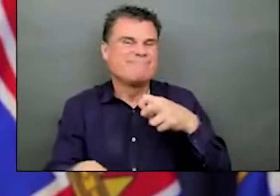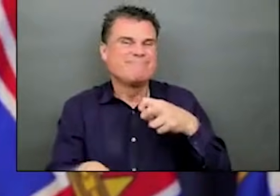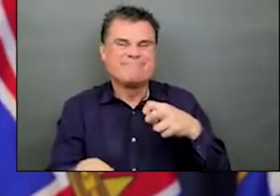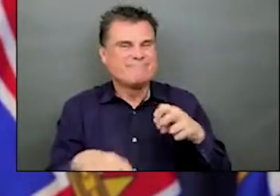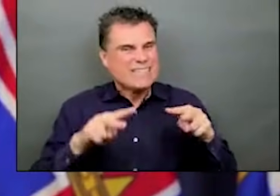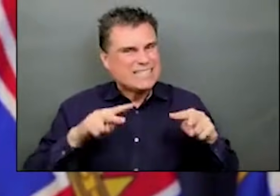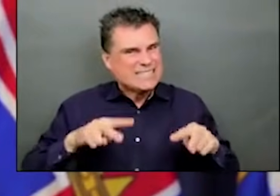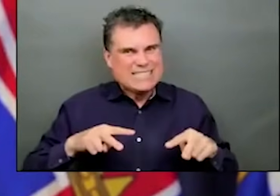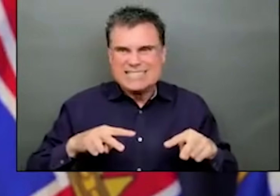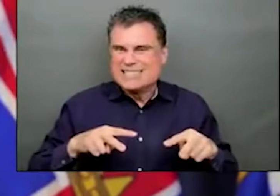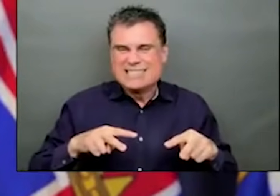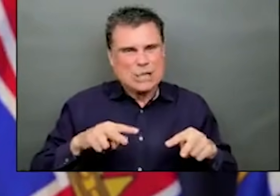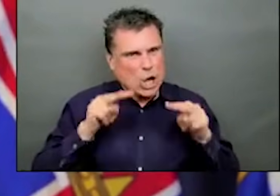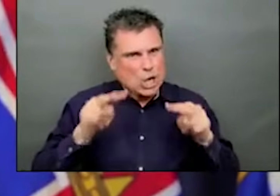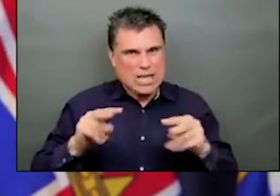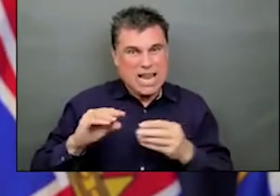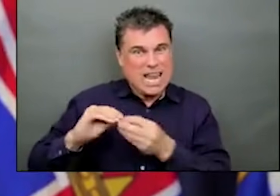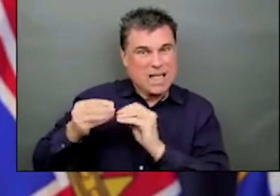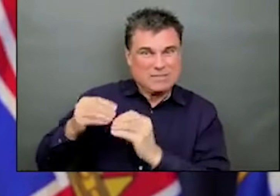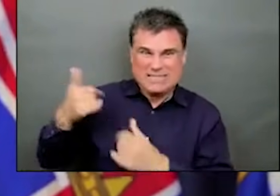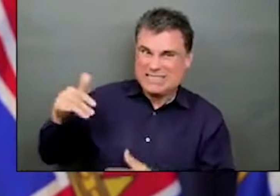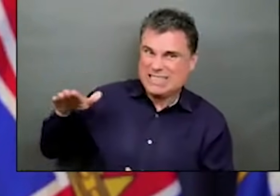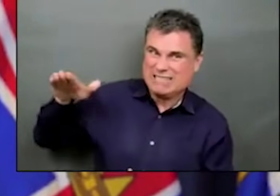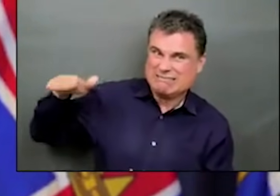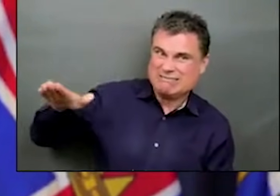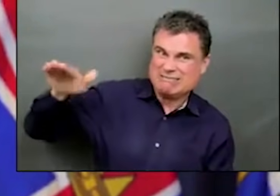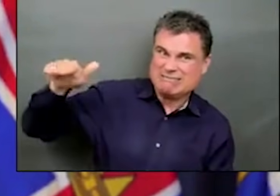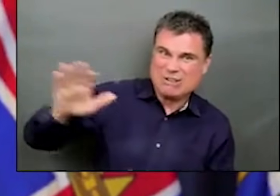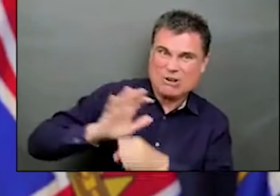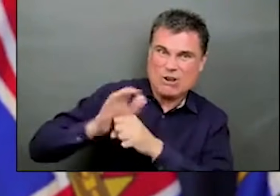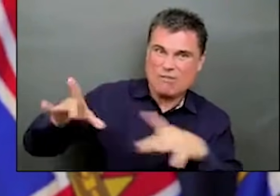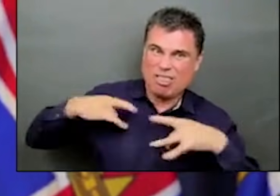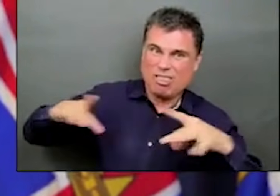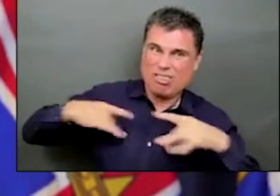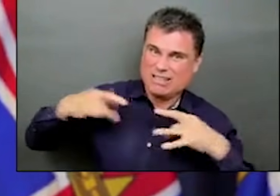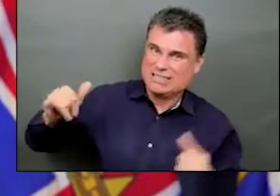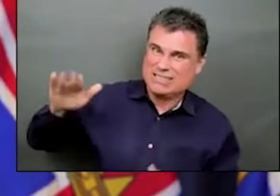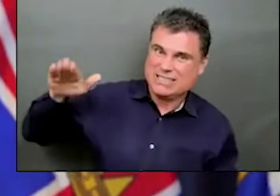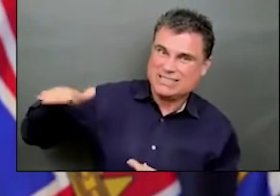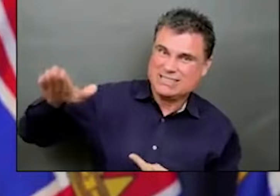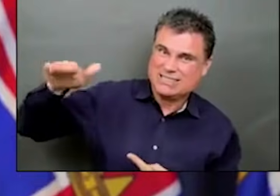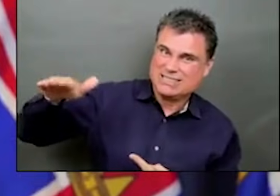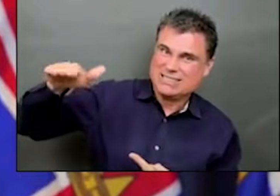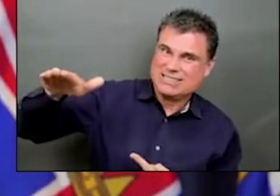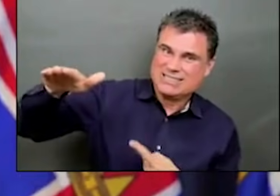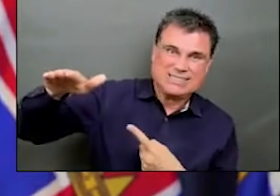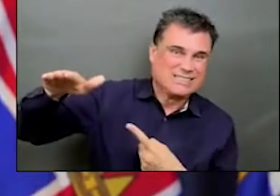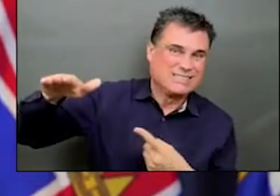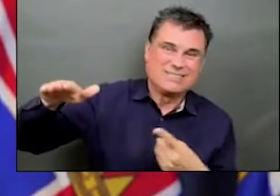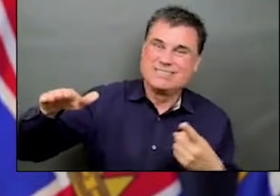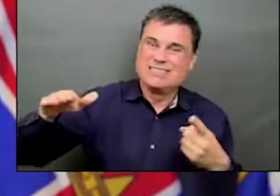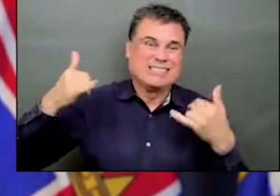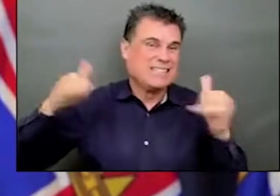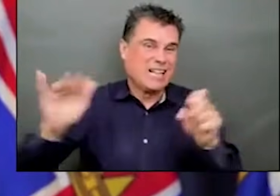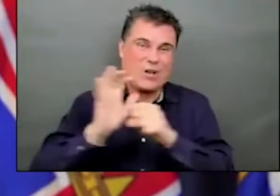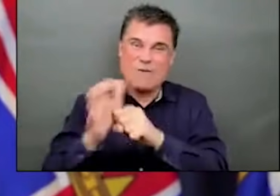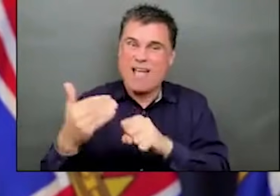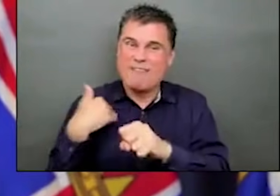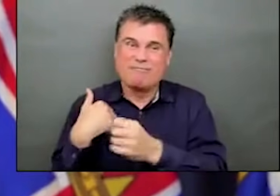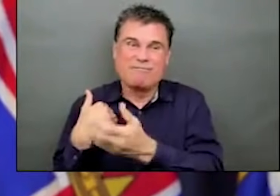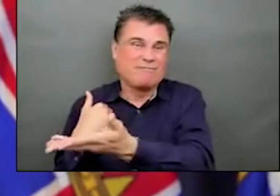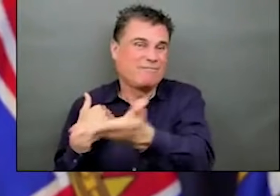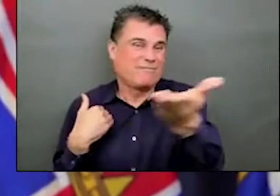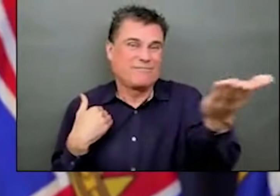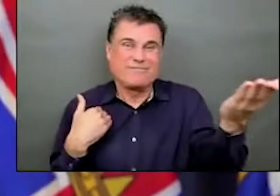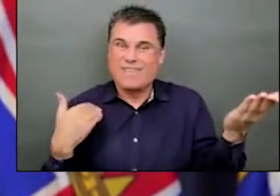level for us of cases that we're seeing in our community, which tells us the virus is still spreading. It tells us we still have risk.